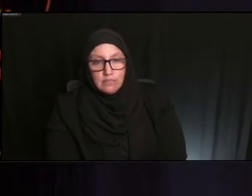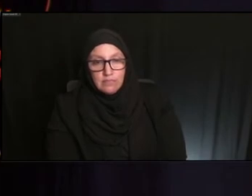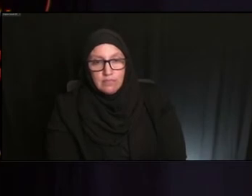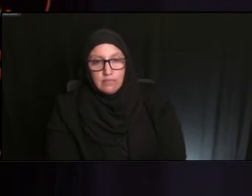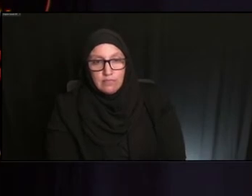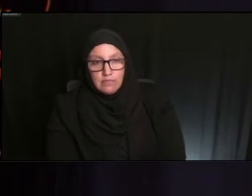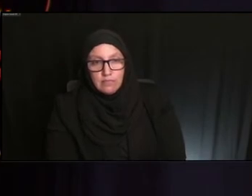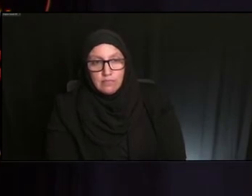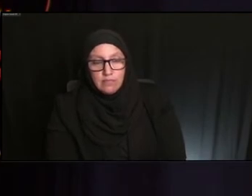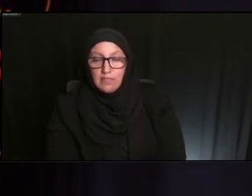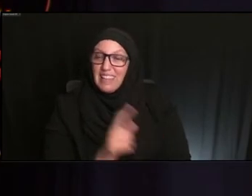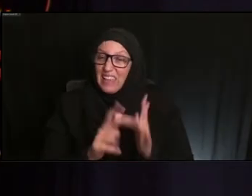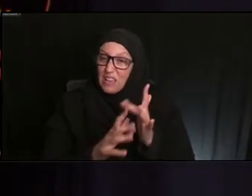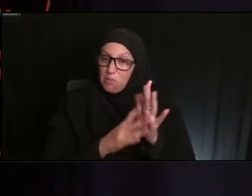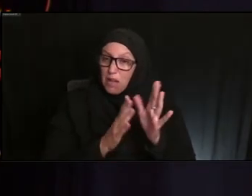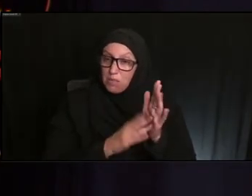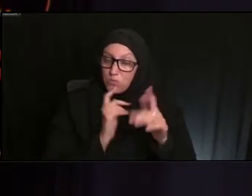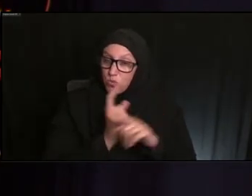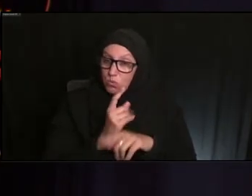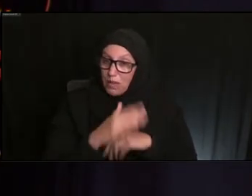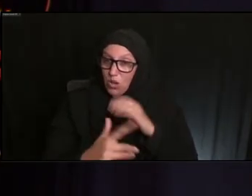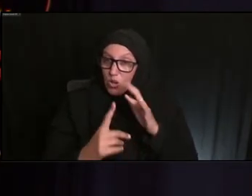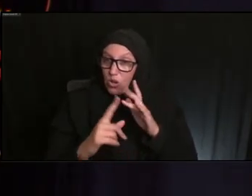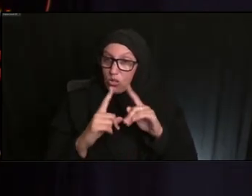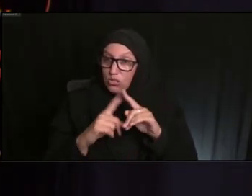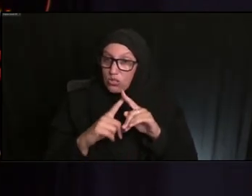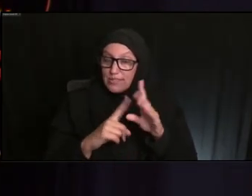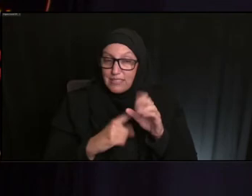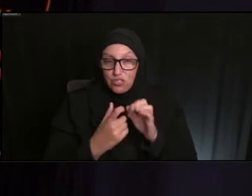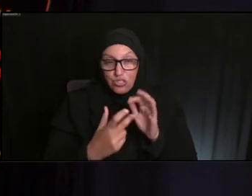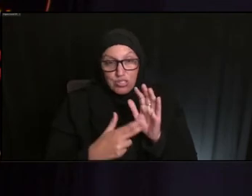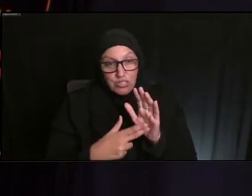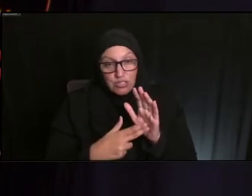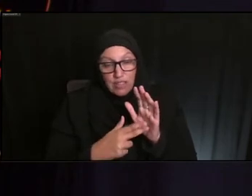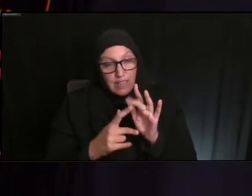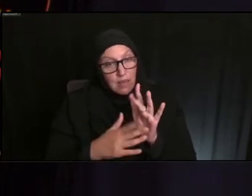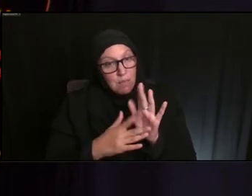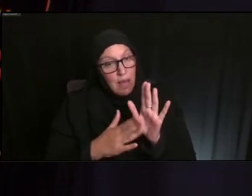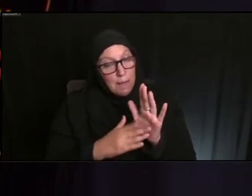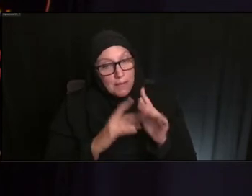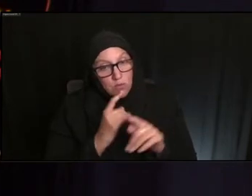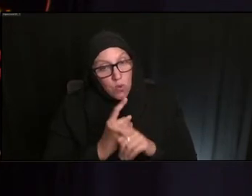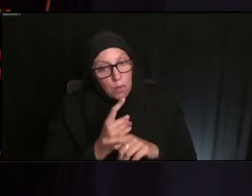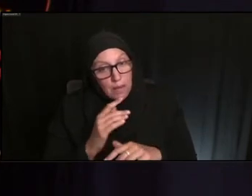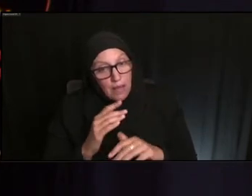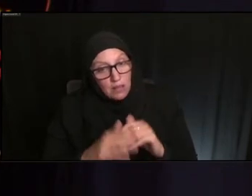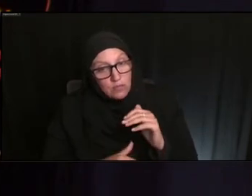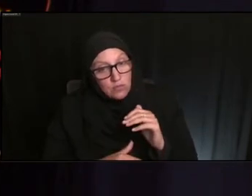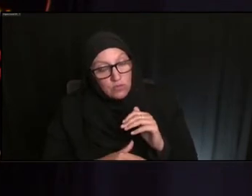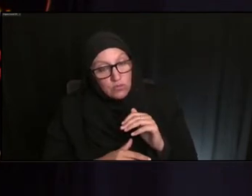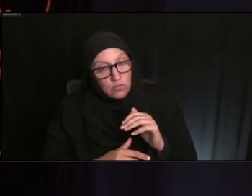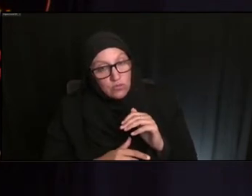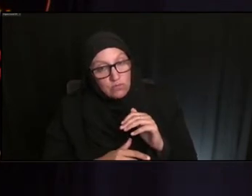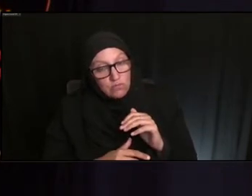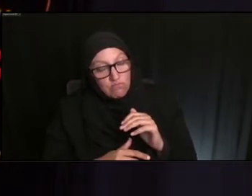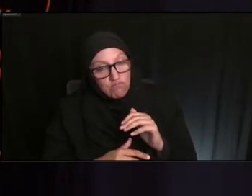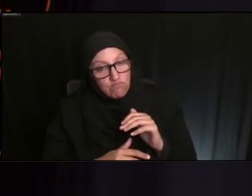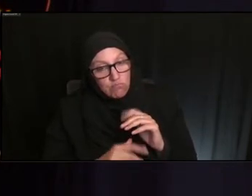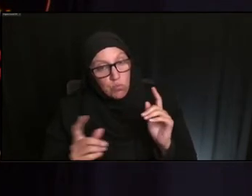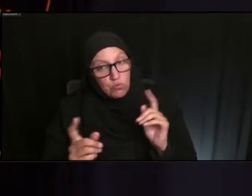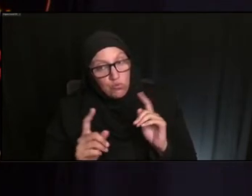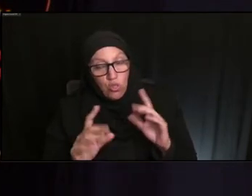oxygen. The Imam discussing the actual, Imam Sadiq is the first one to speak of the